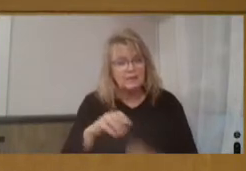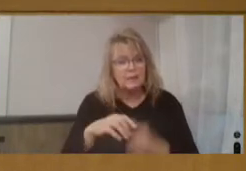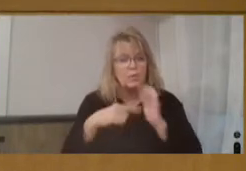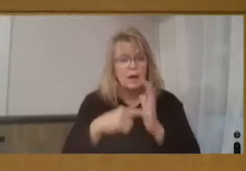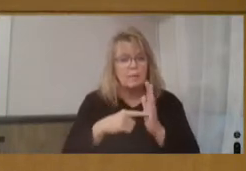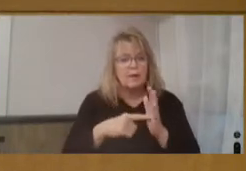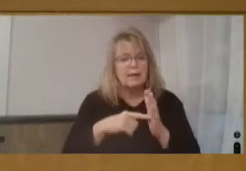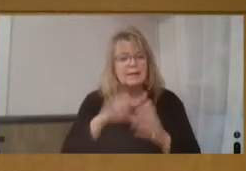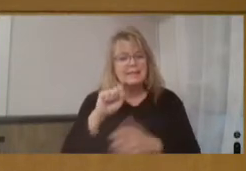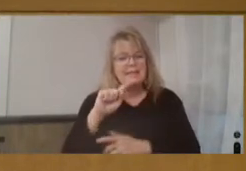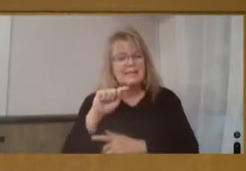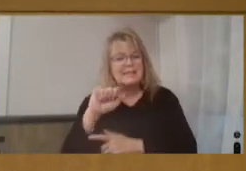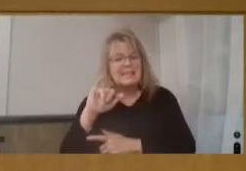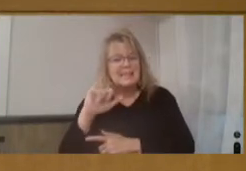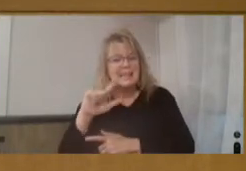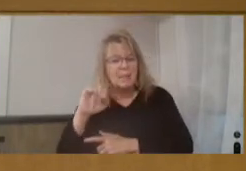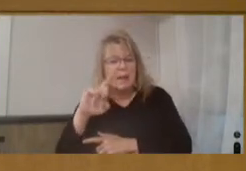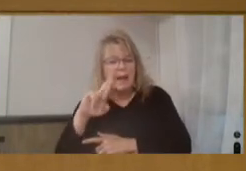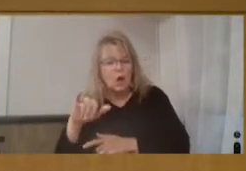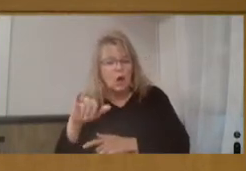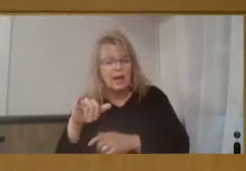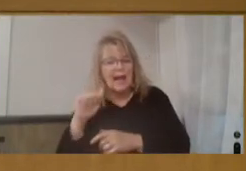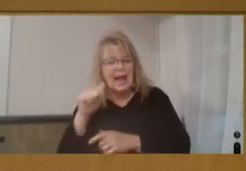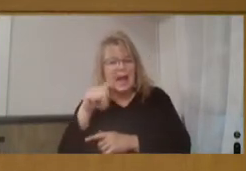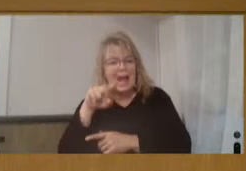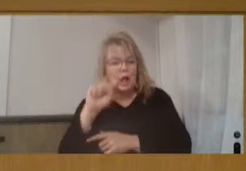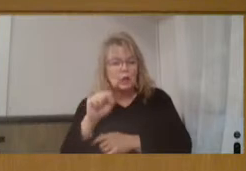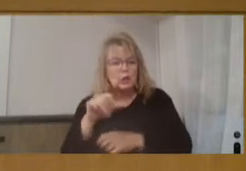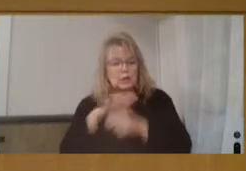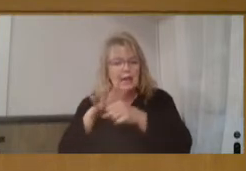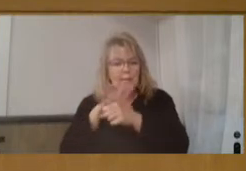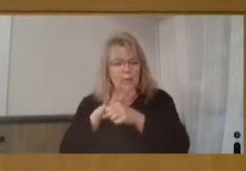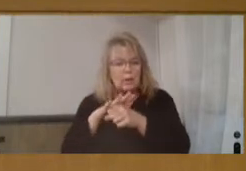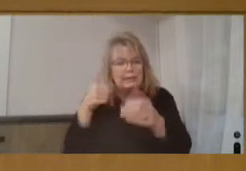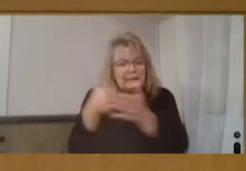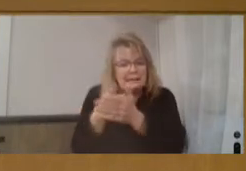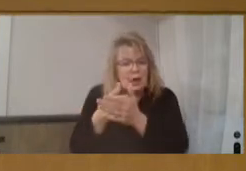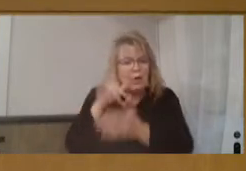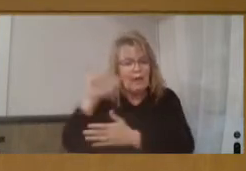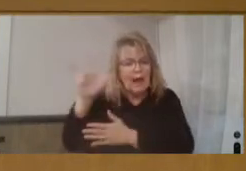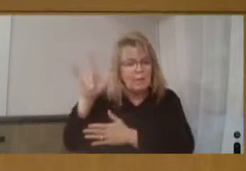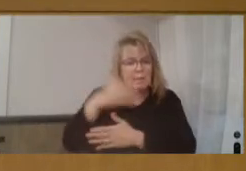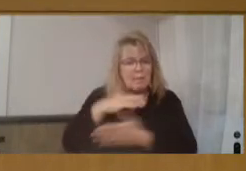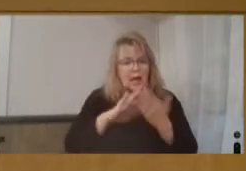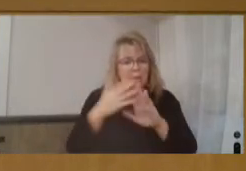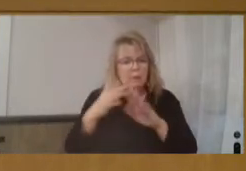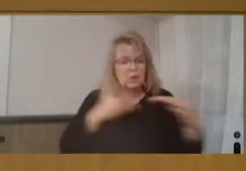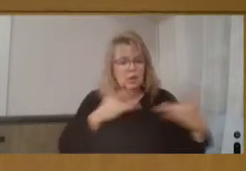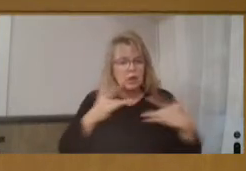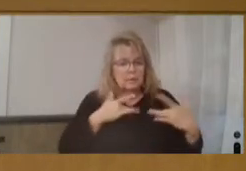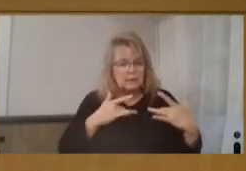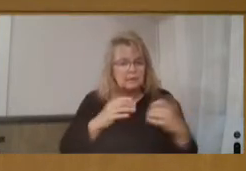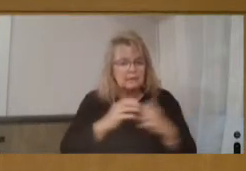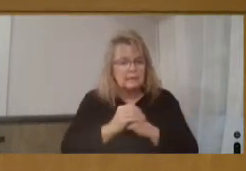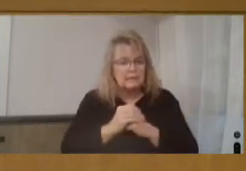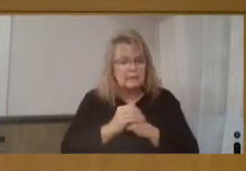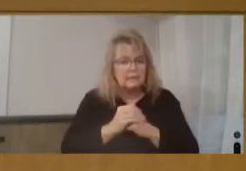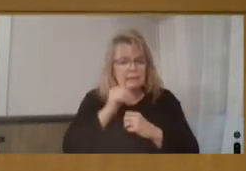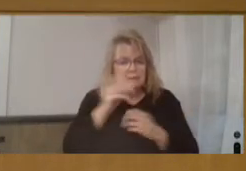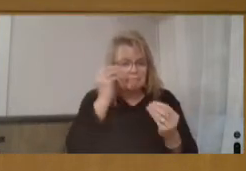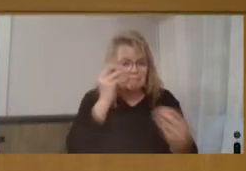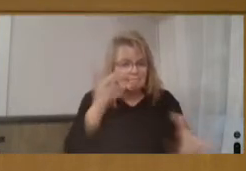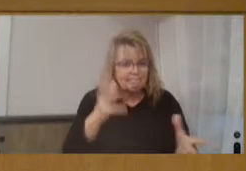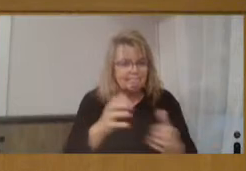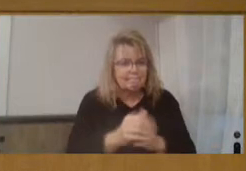neighborhood, which is located about a half mile from the airport. My community is concerned about the lack of notice to residents regarding the